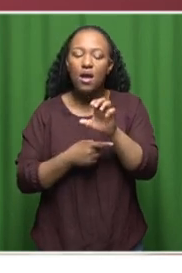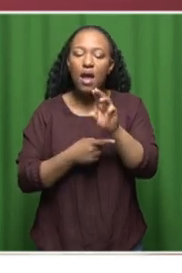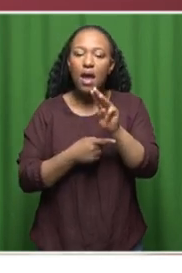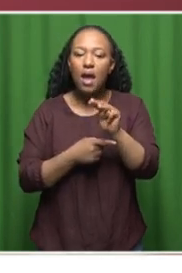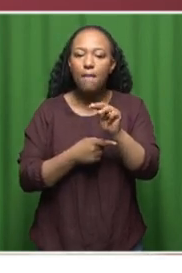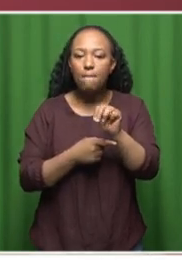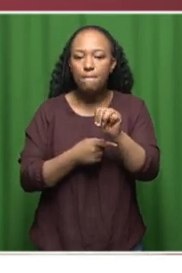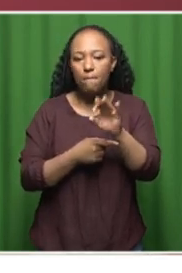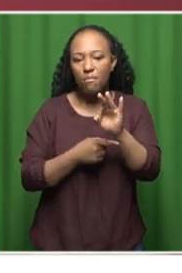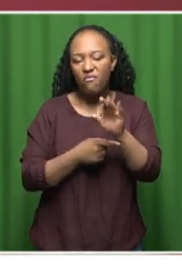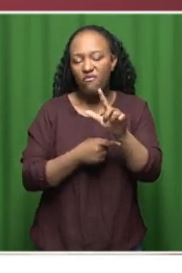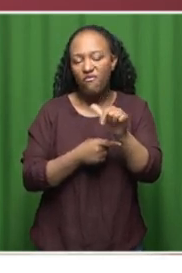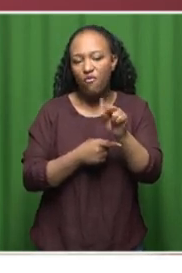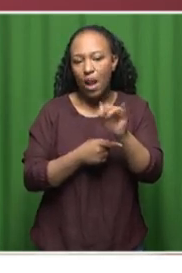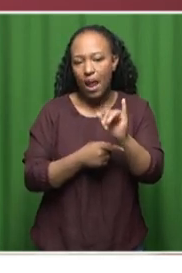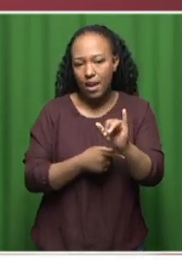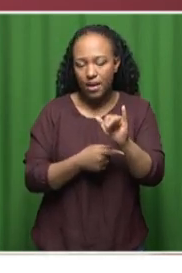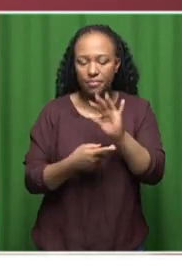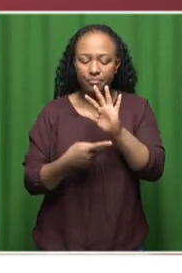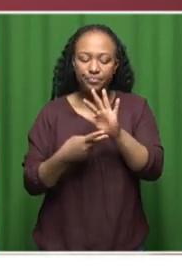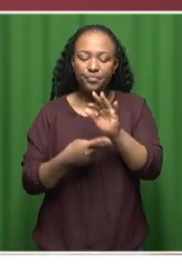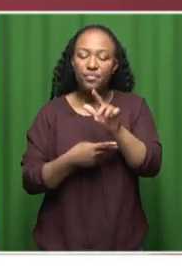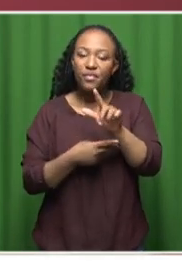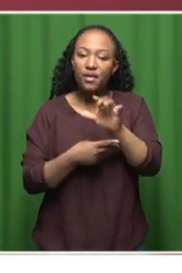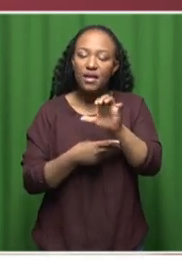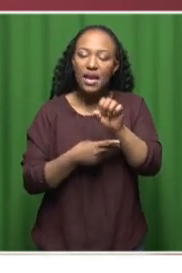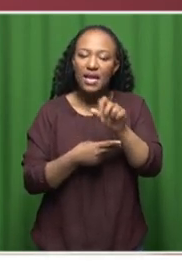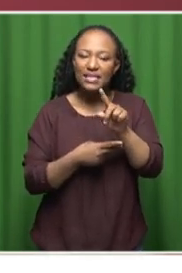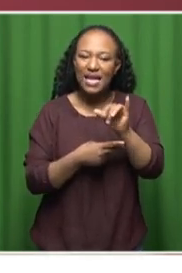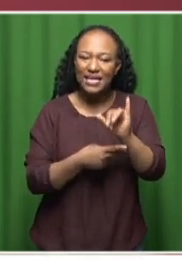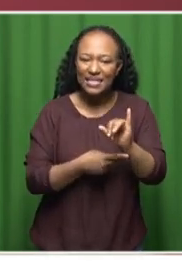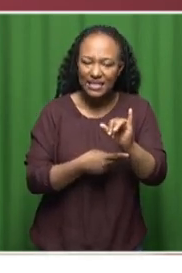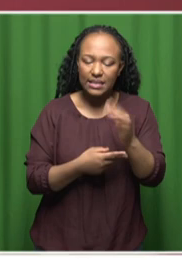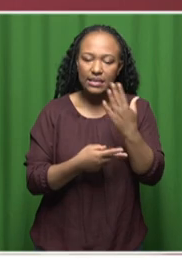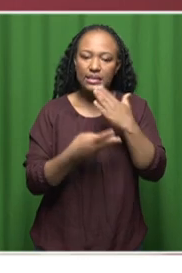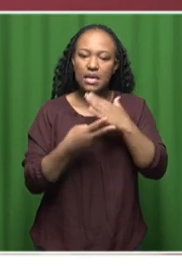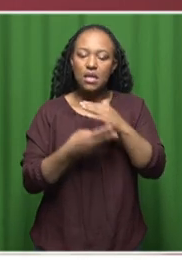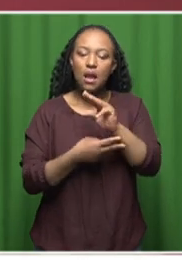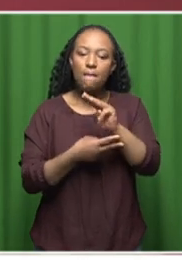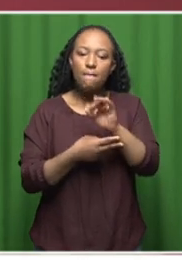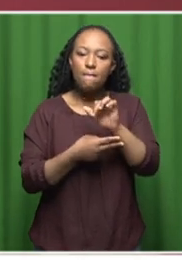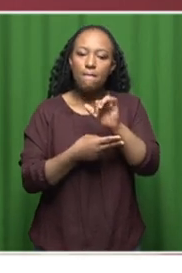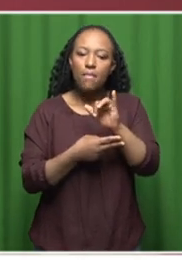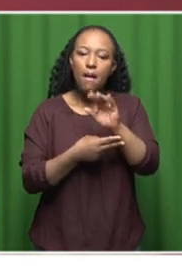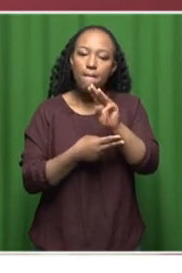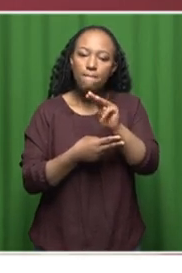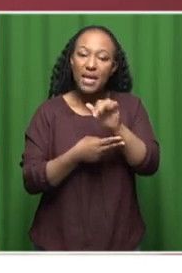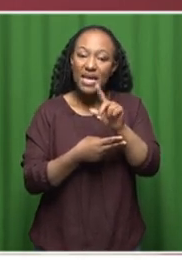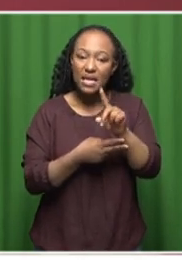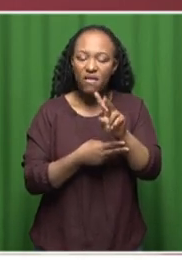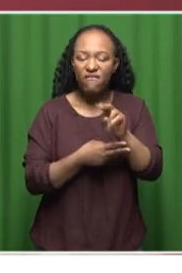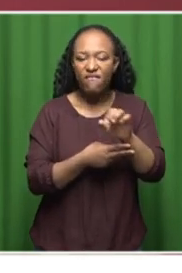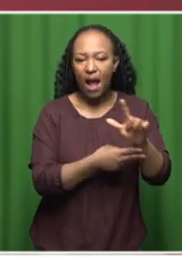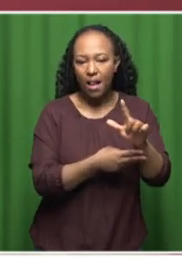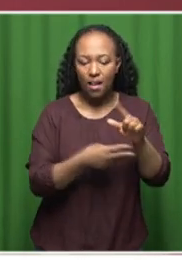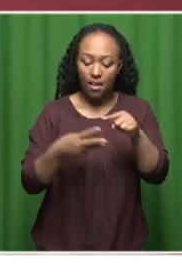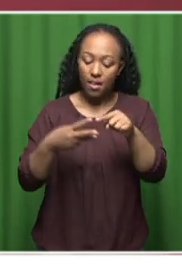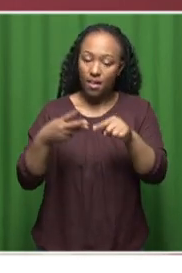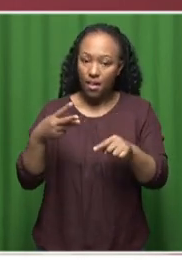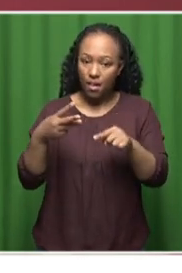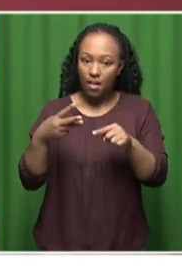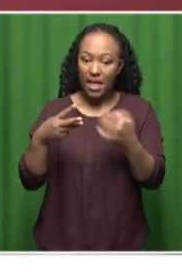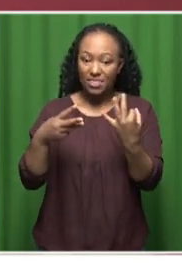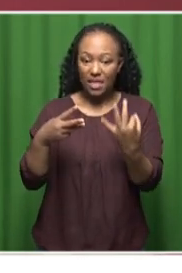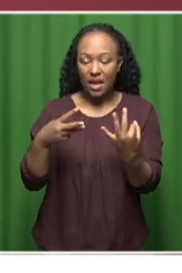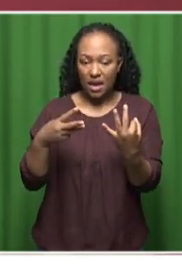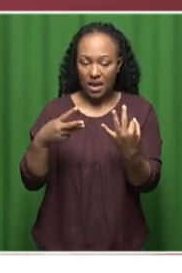municipality, Lesedi municipality and Midvaal local municipality. From there, we